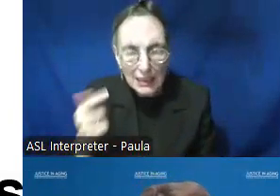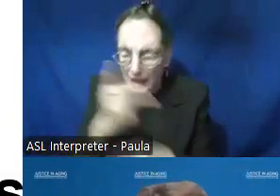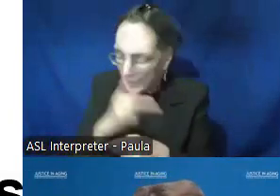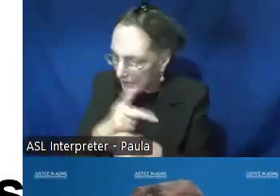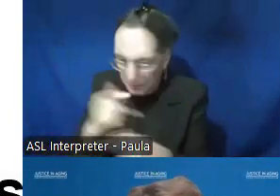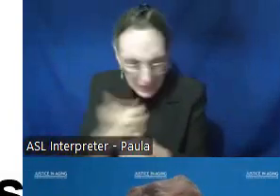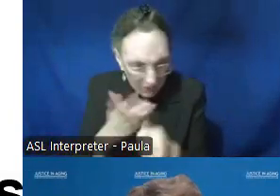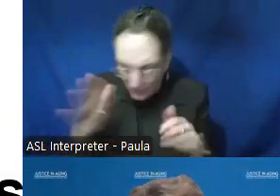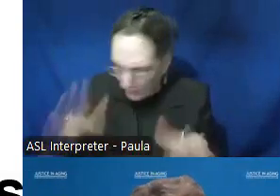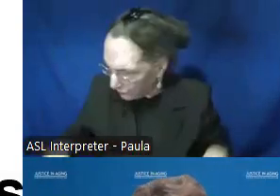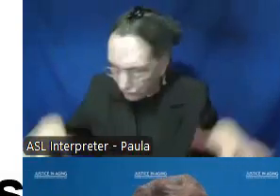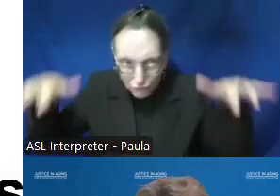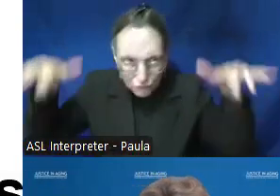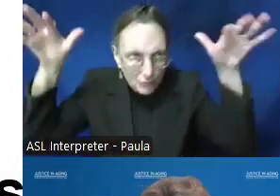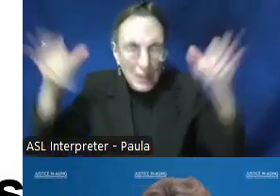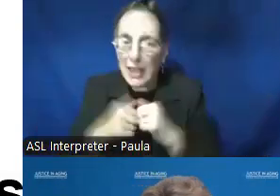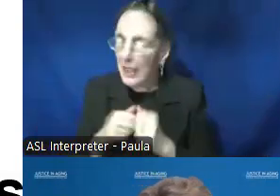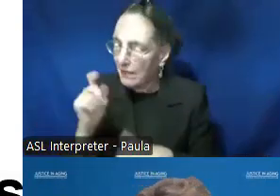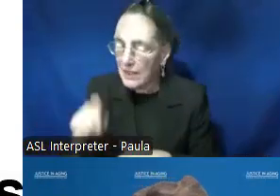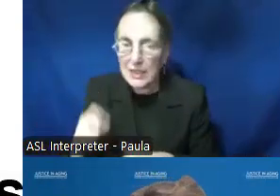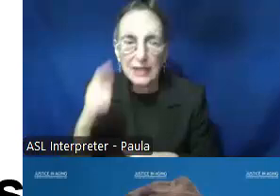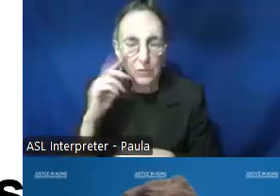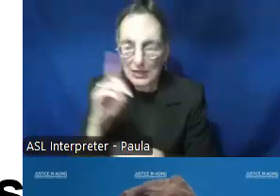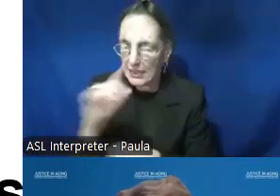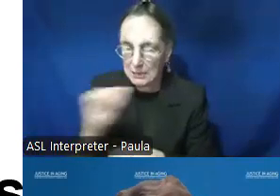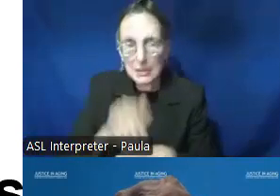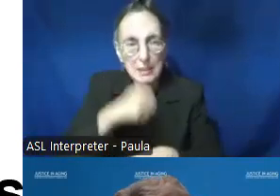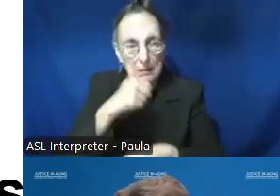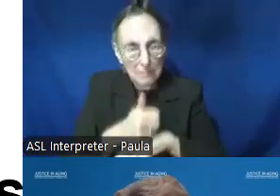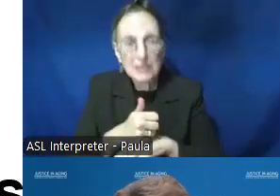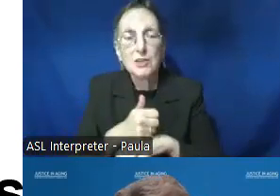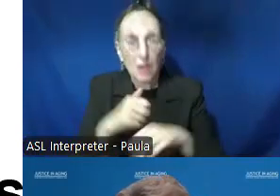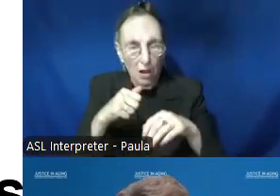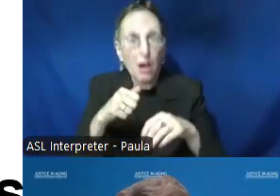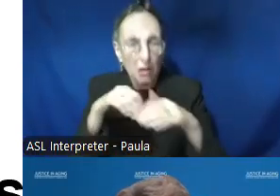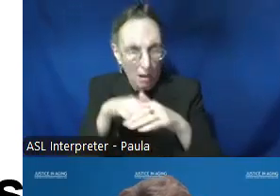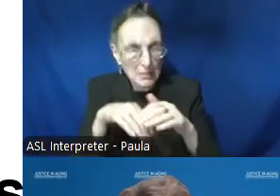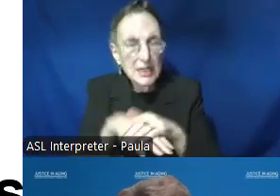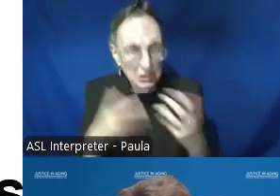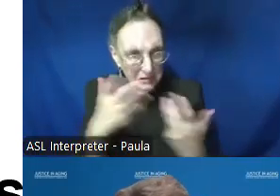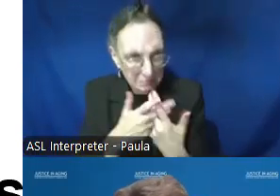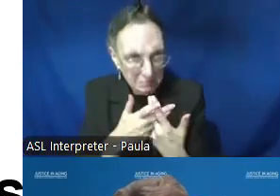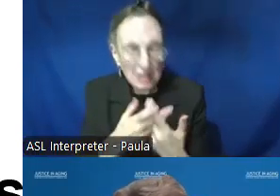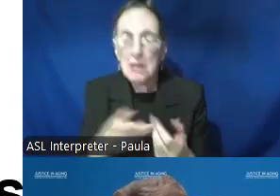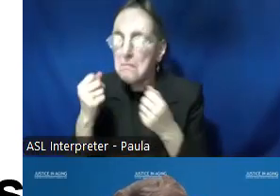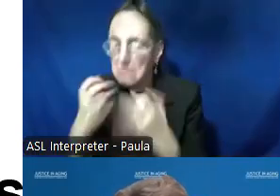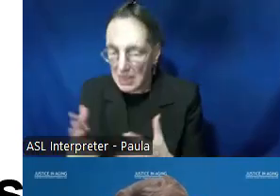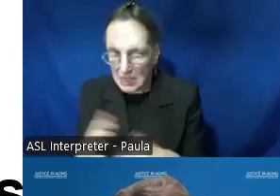for disability-based accommodations. Many older tenants have physical and or mental